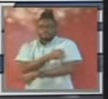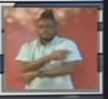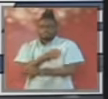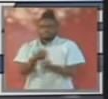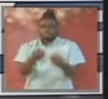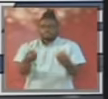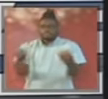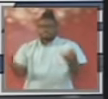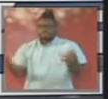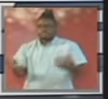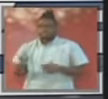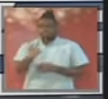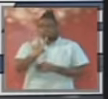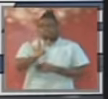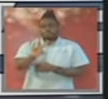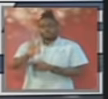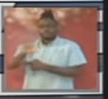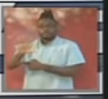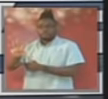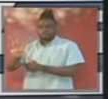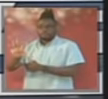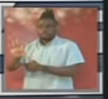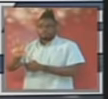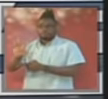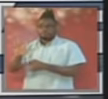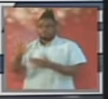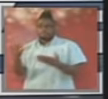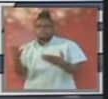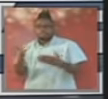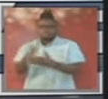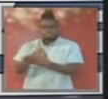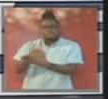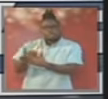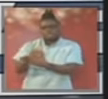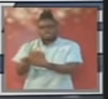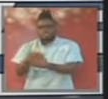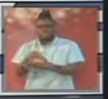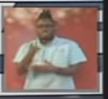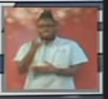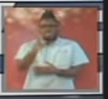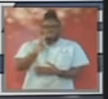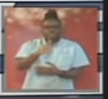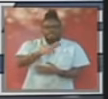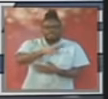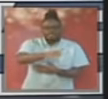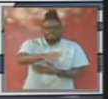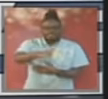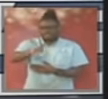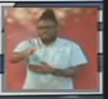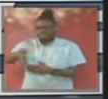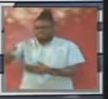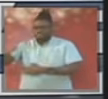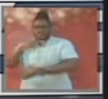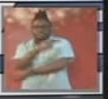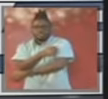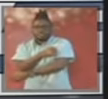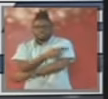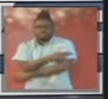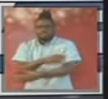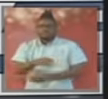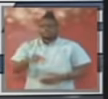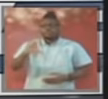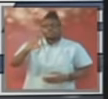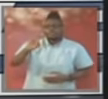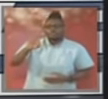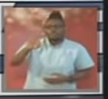25 COVID-positive persons spread between 6 of our hospitals. At the Covet Medical and Multi-Training Facility,